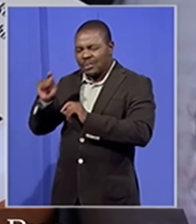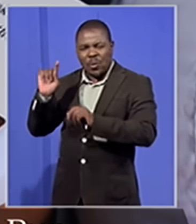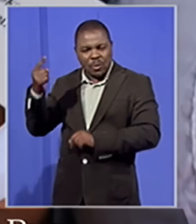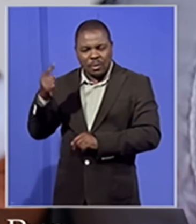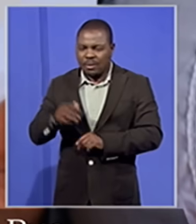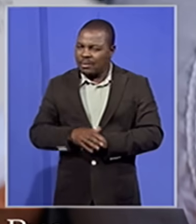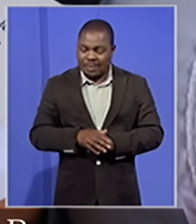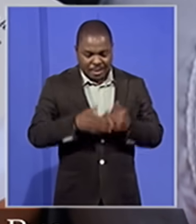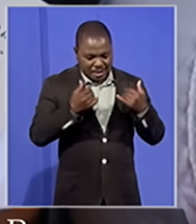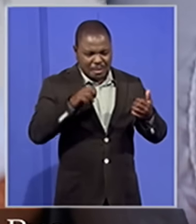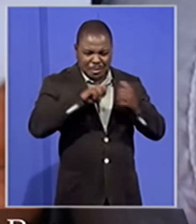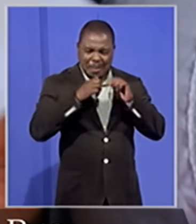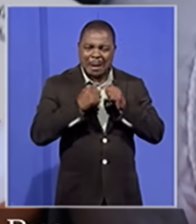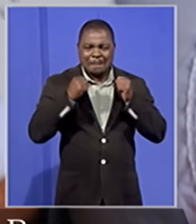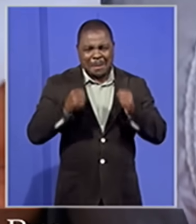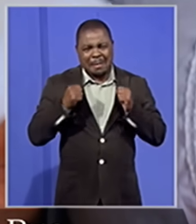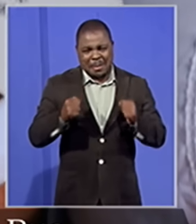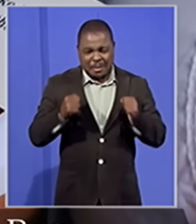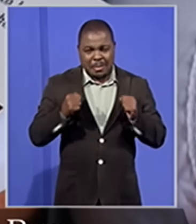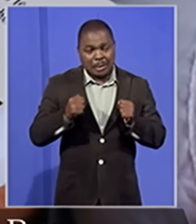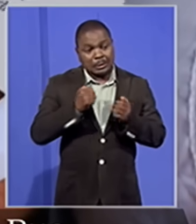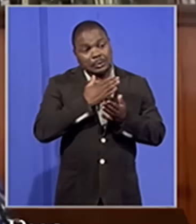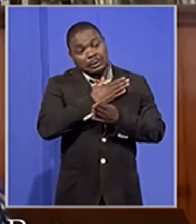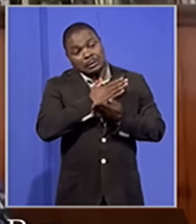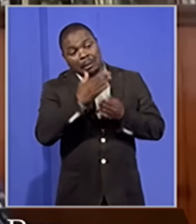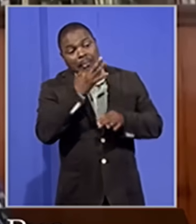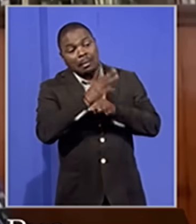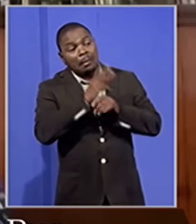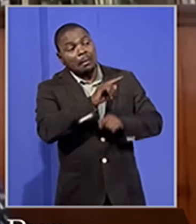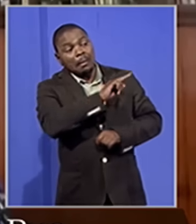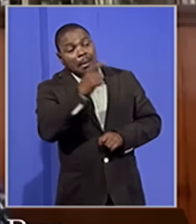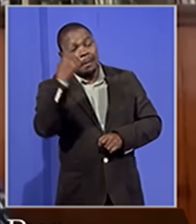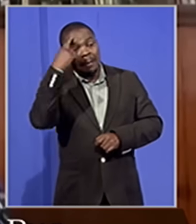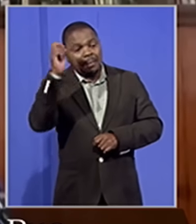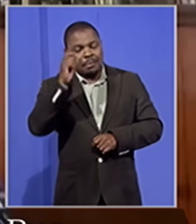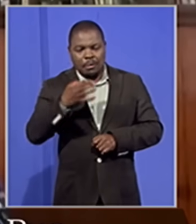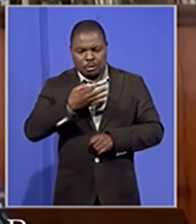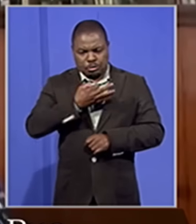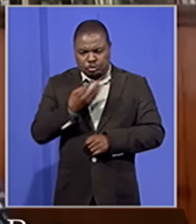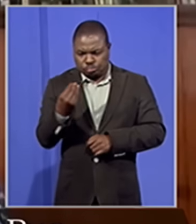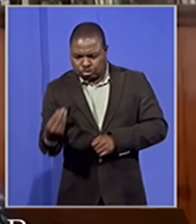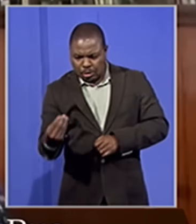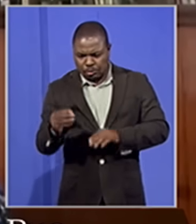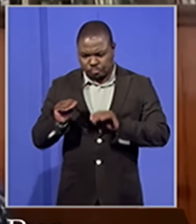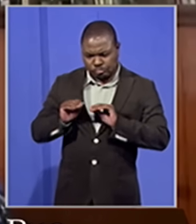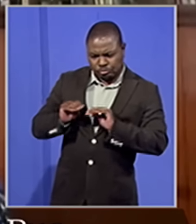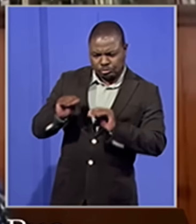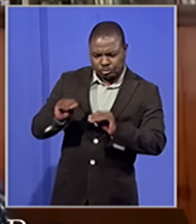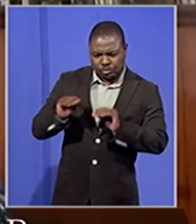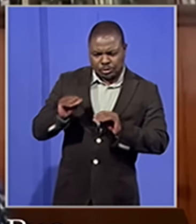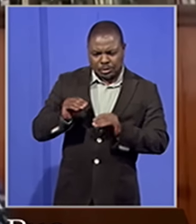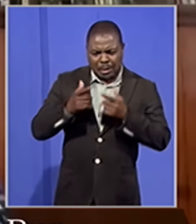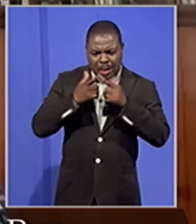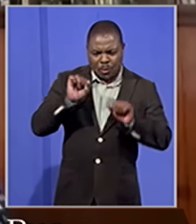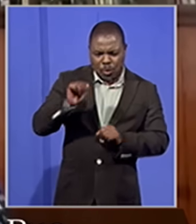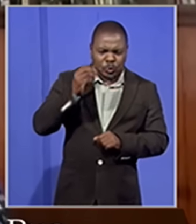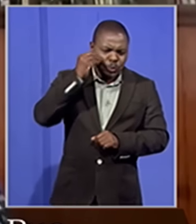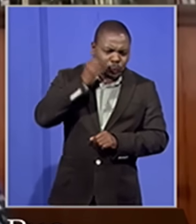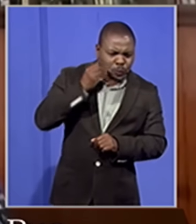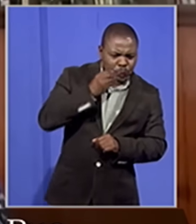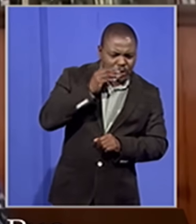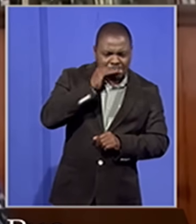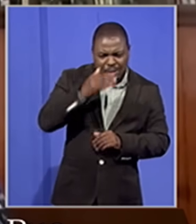na le bothata ba batswadi ba nahanang hore ha o ruta ngwana puo ya hae ya Sesotho, ngwana ke be